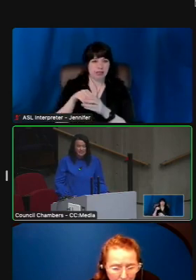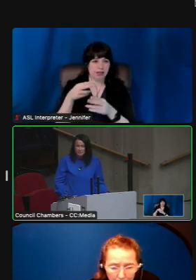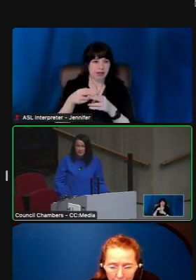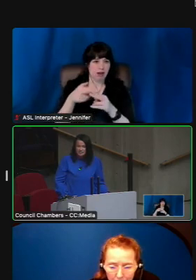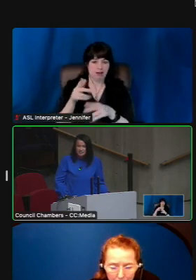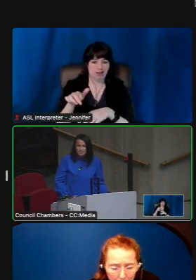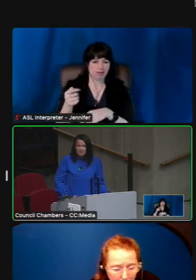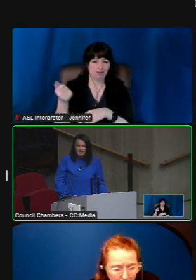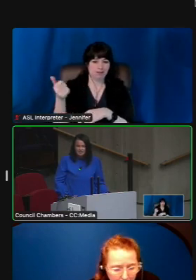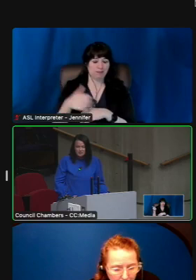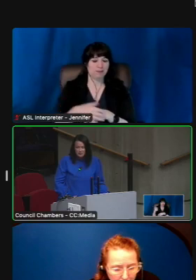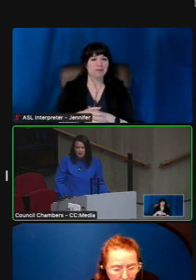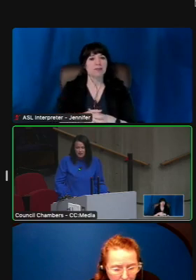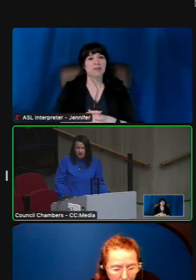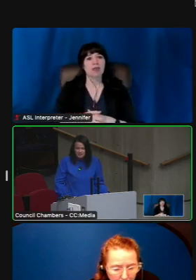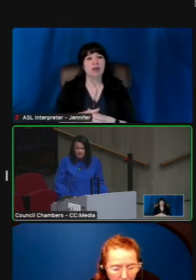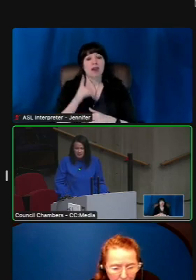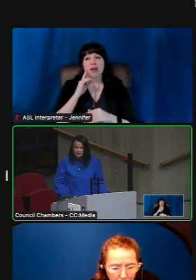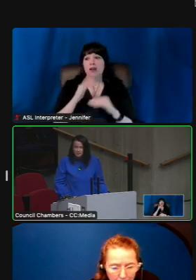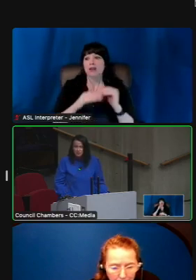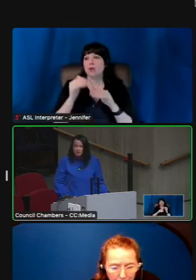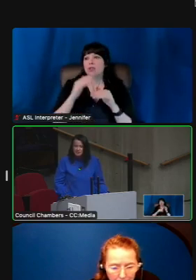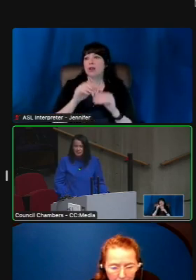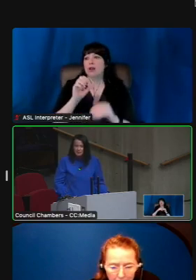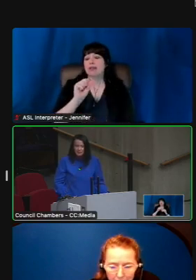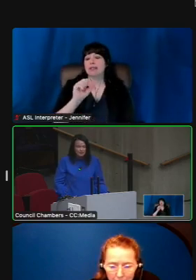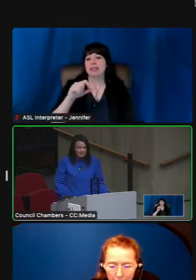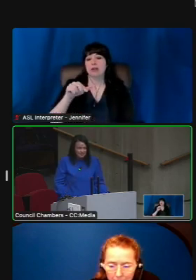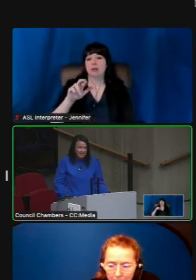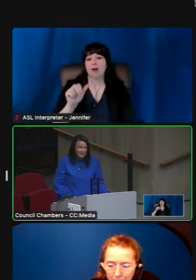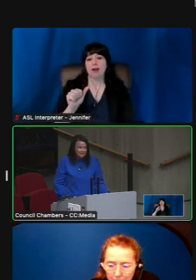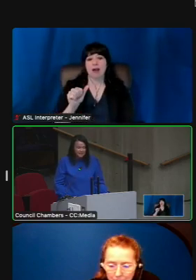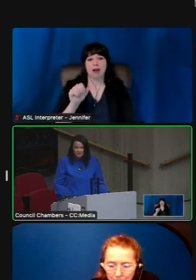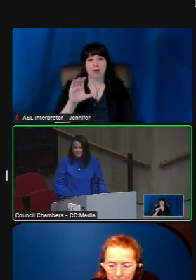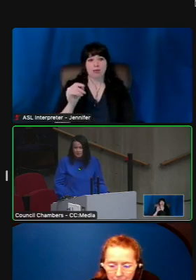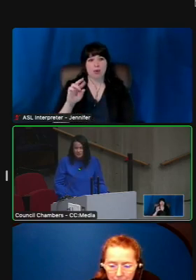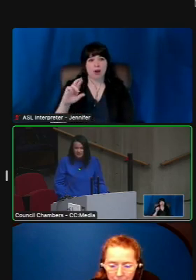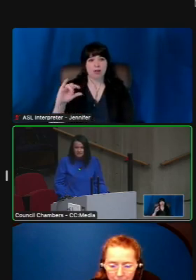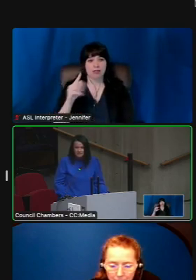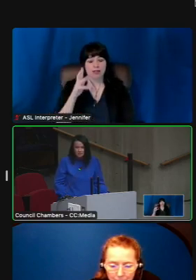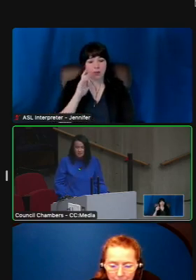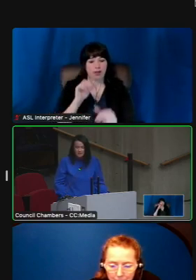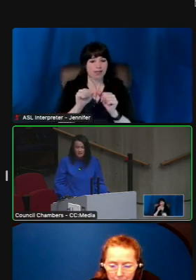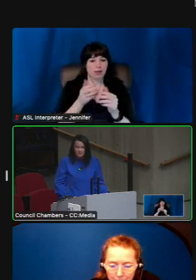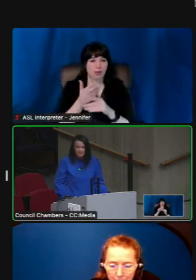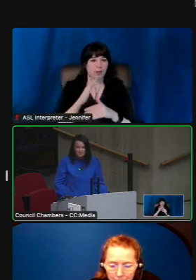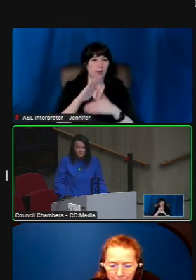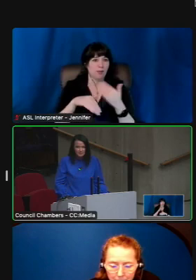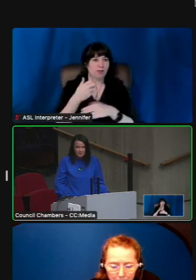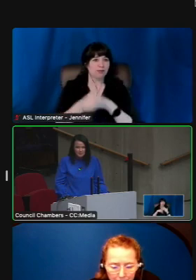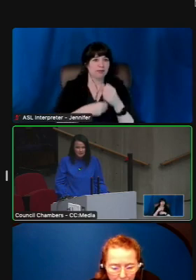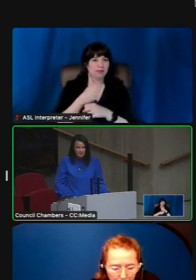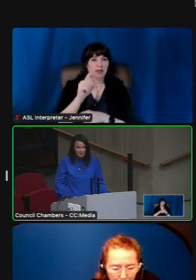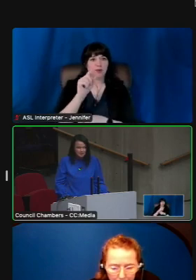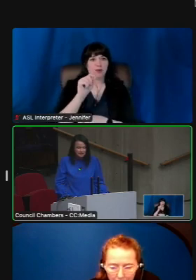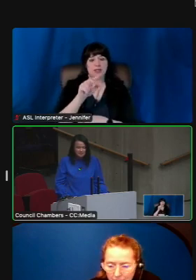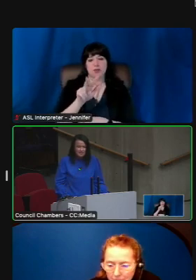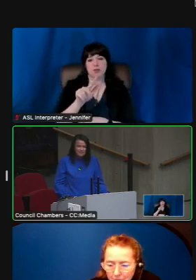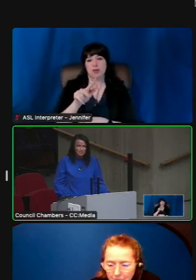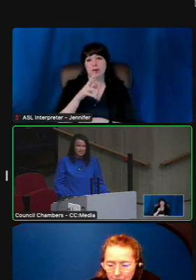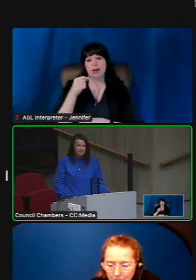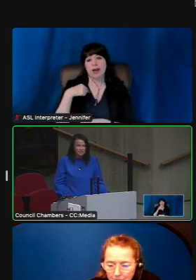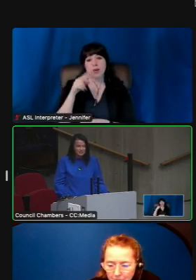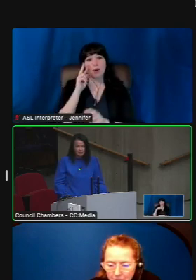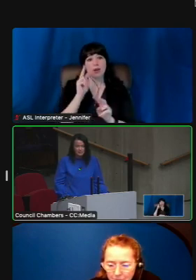And then, of course, construction of Sequoia Crossings will continue through the entire year of 2023, and we look forward to a grand opening event